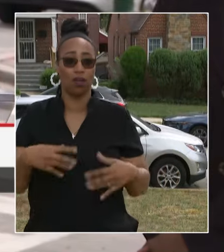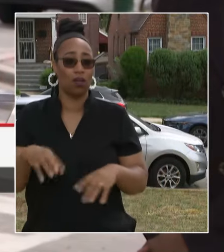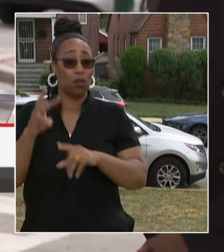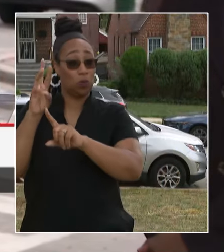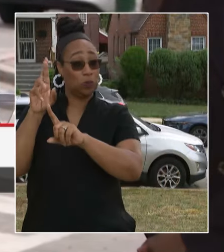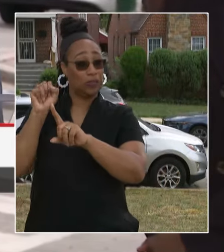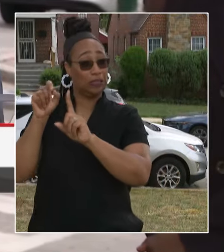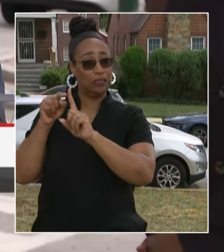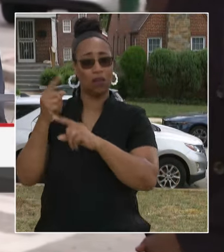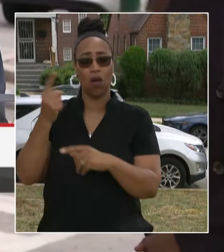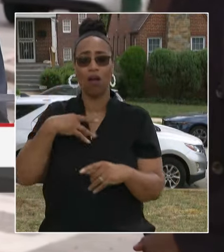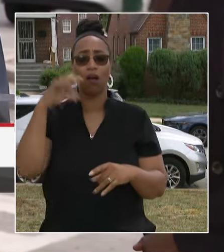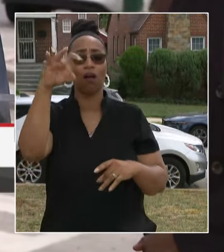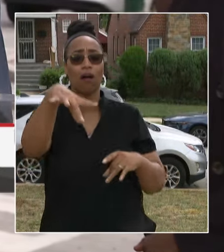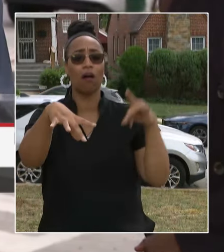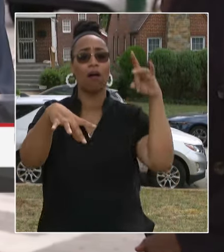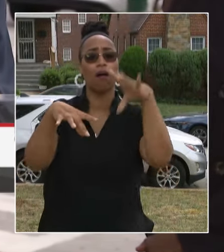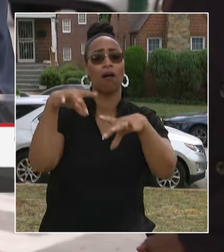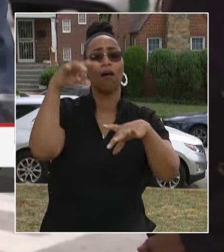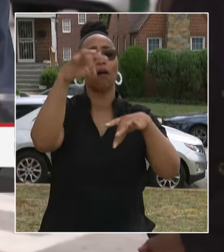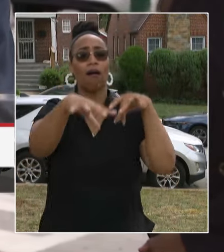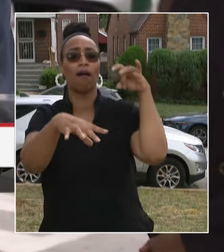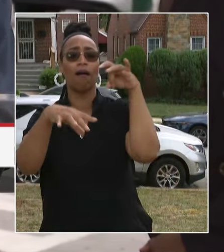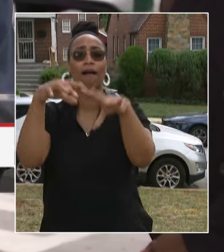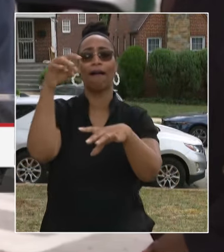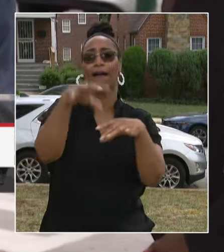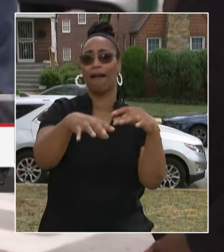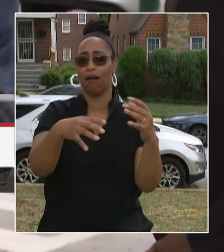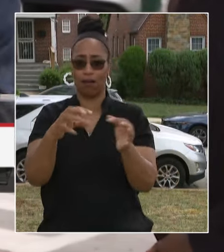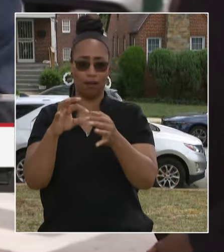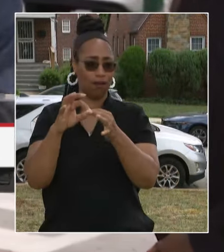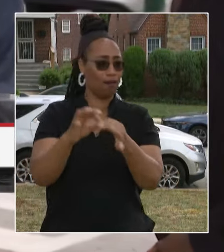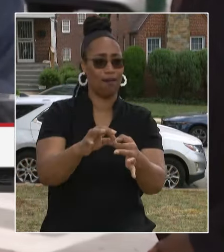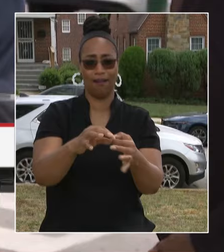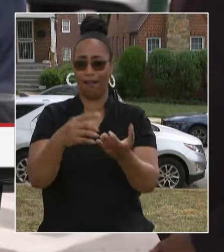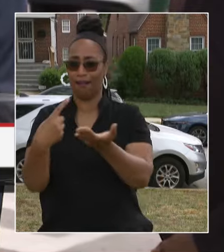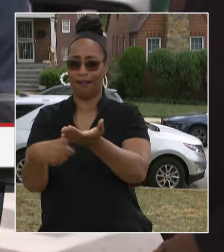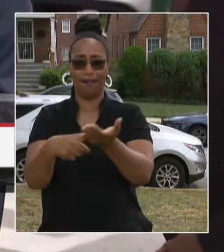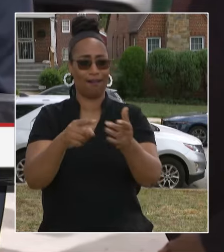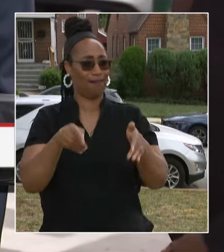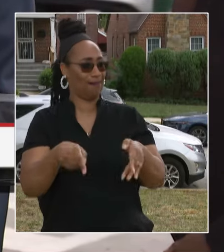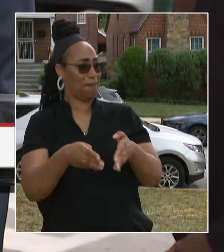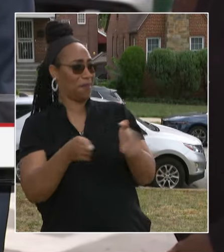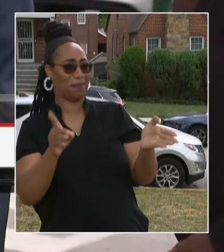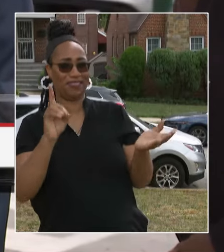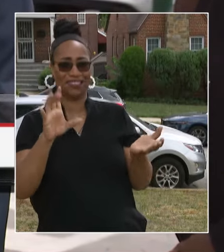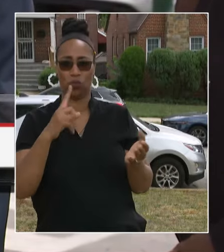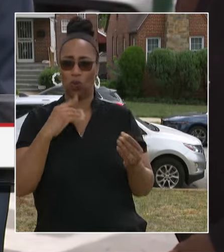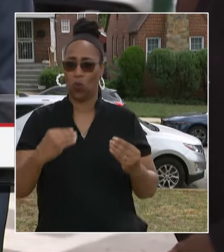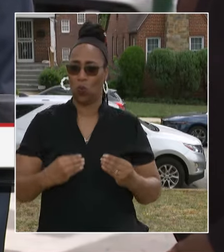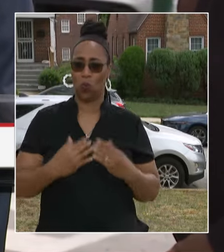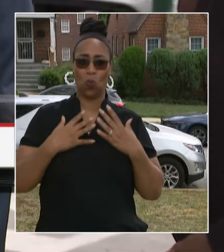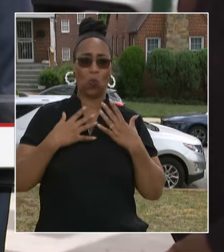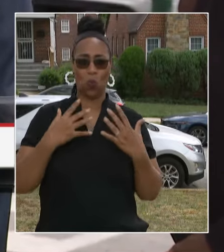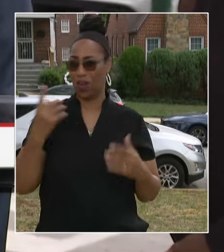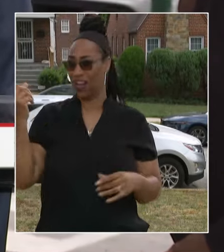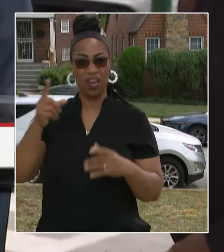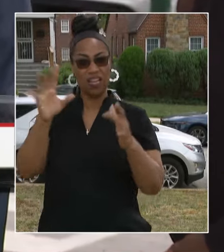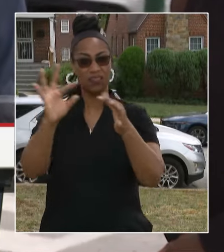into you what it was that he wanted you to do. And you look at it and he said, "You can do it." And he had that little smile that he'd give